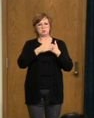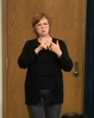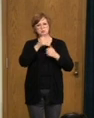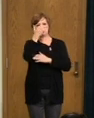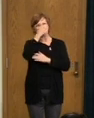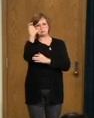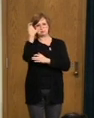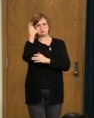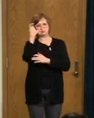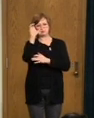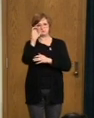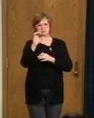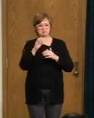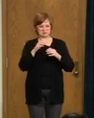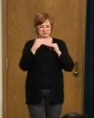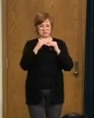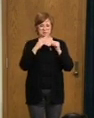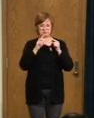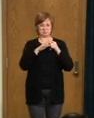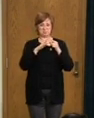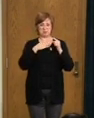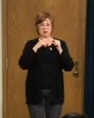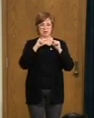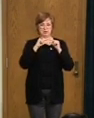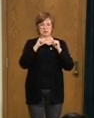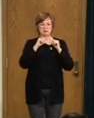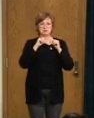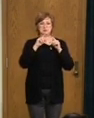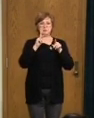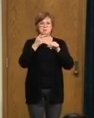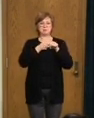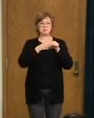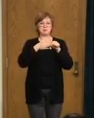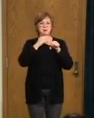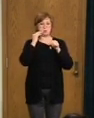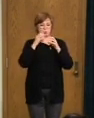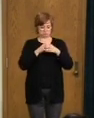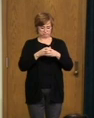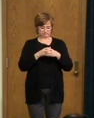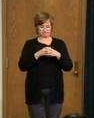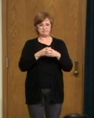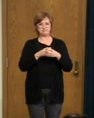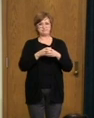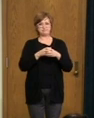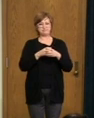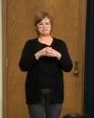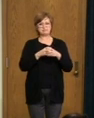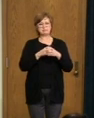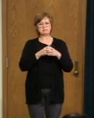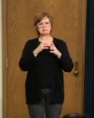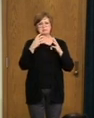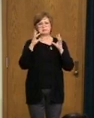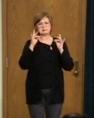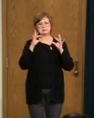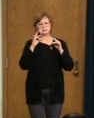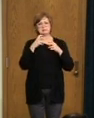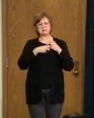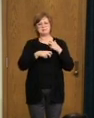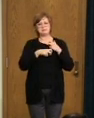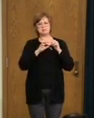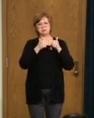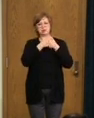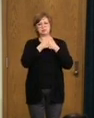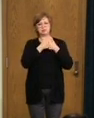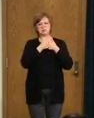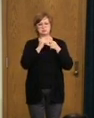with your own household. But we have fared quite well here in the province. So it